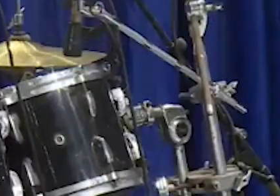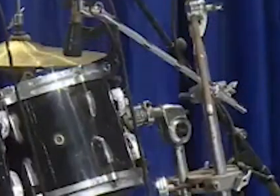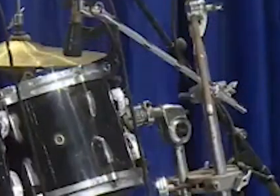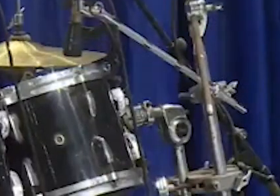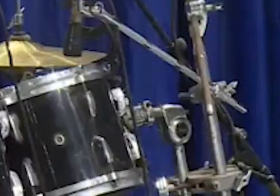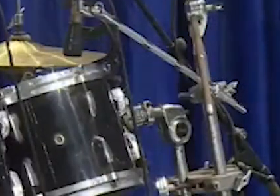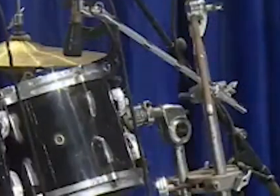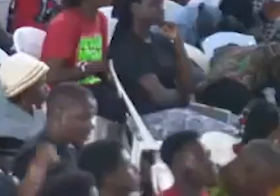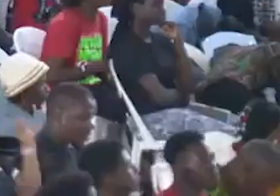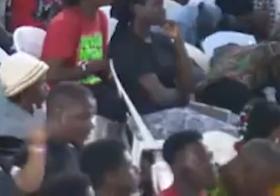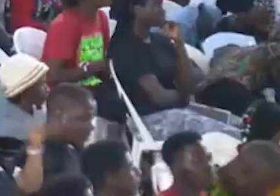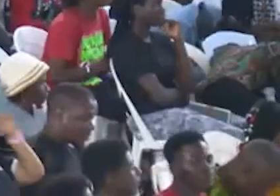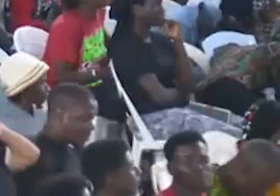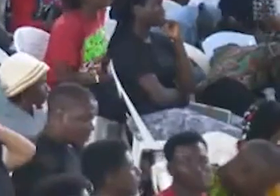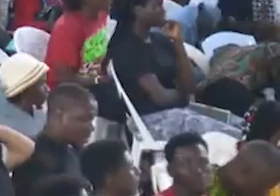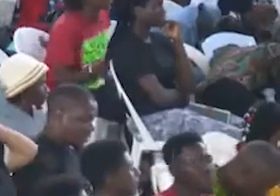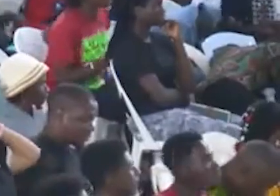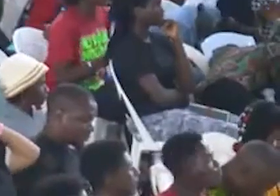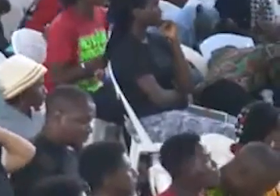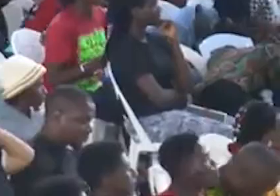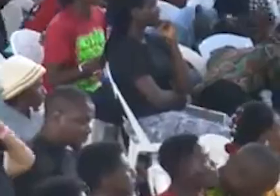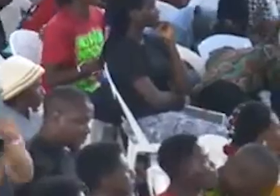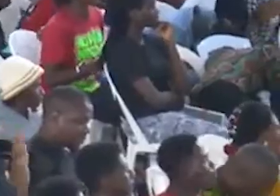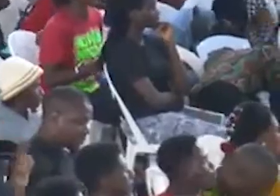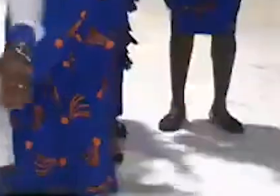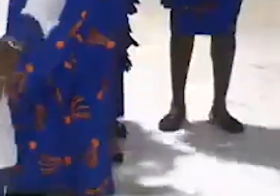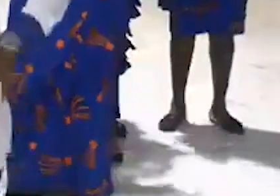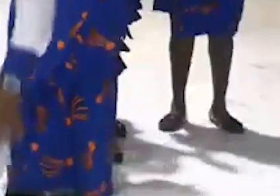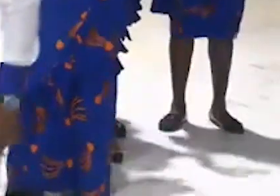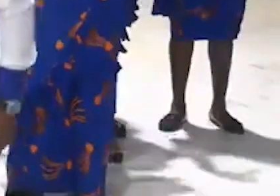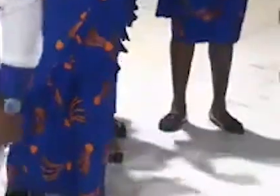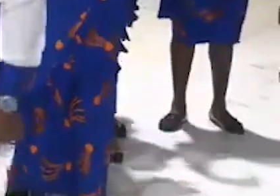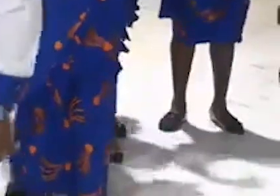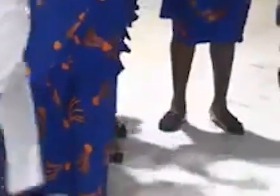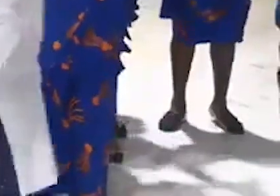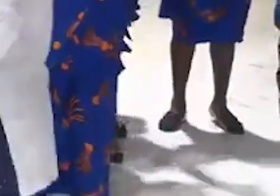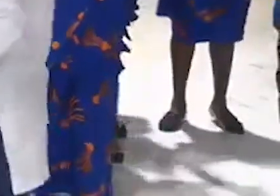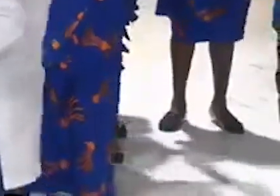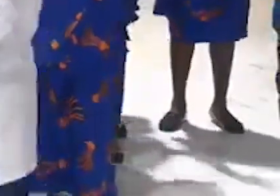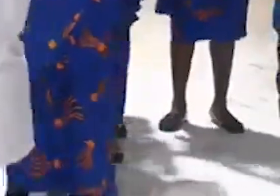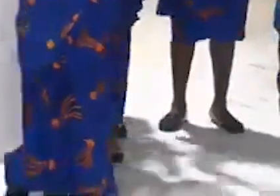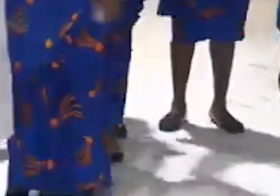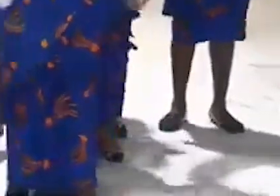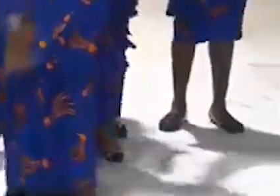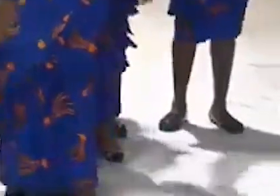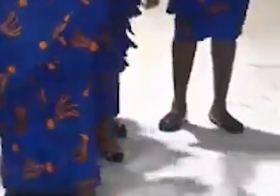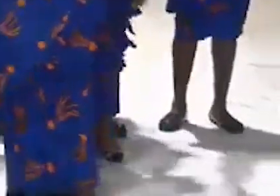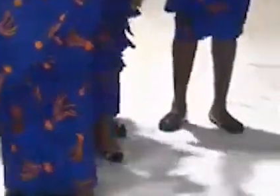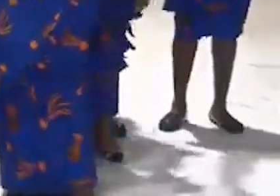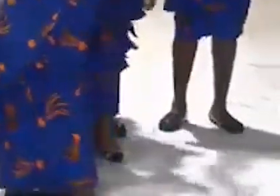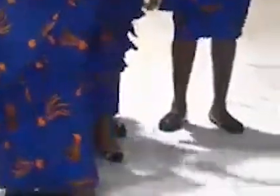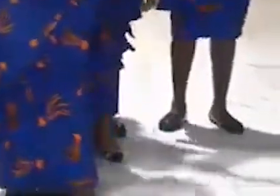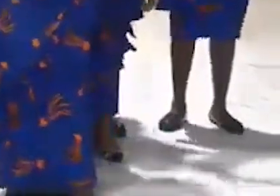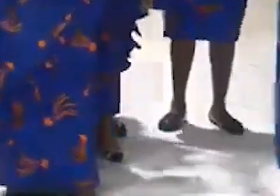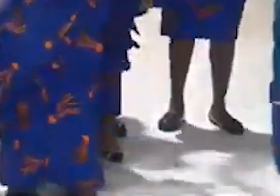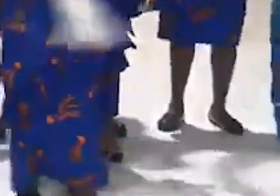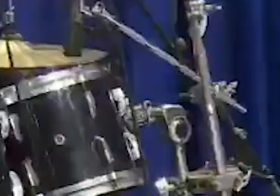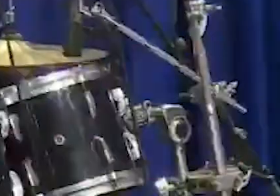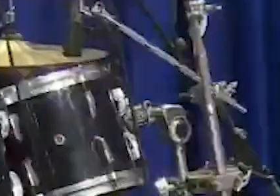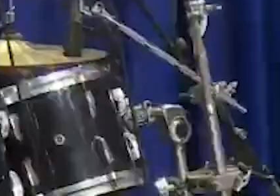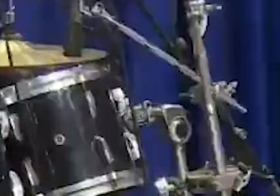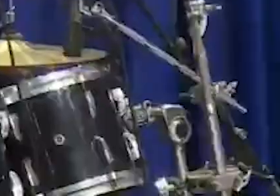meha si se meneme, o mekasi, anytime we look for you, in a